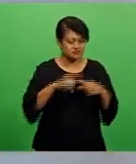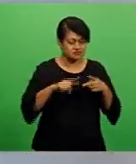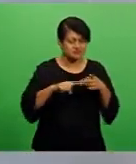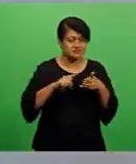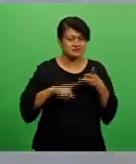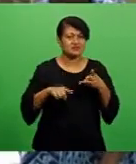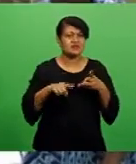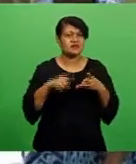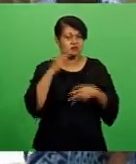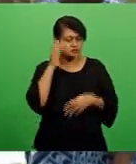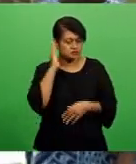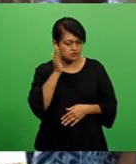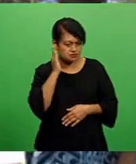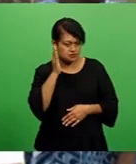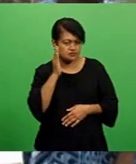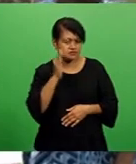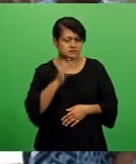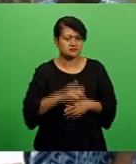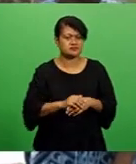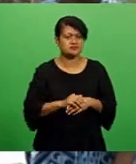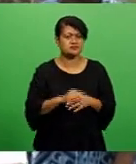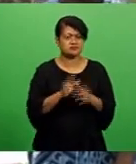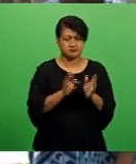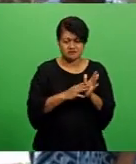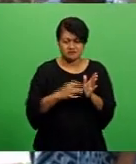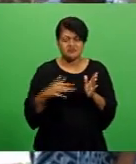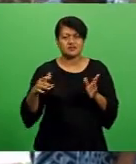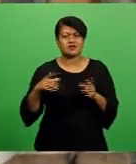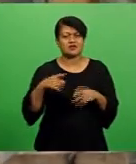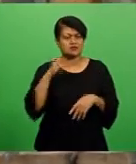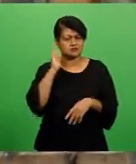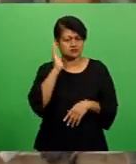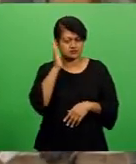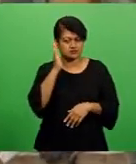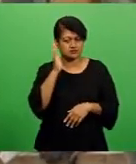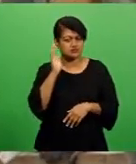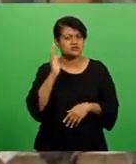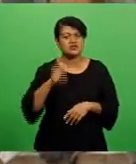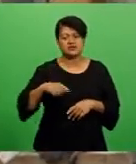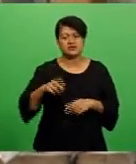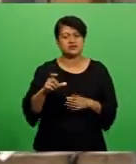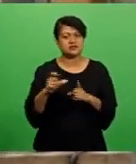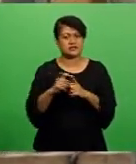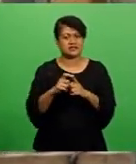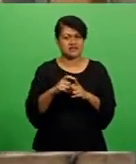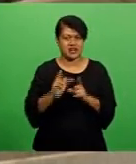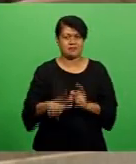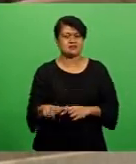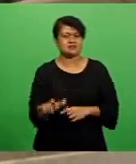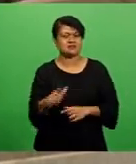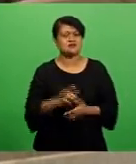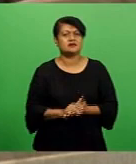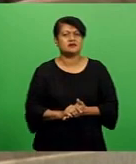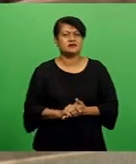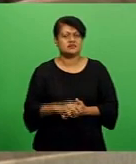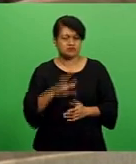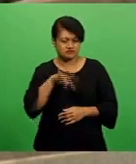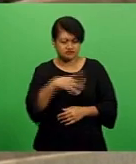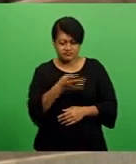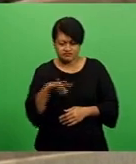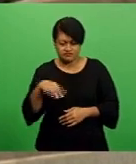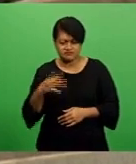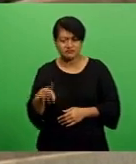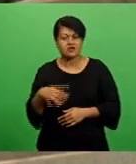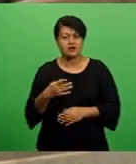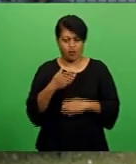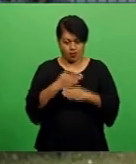Primary School, and Maramarua District School in Raketi, checking on the progress of the rehabilitation works currently